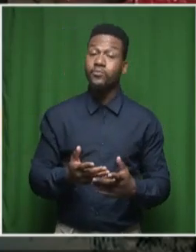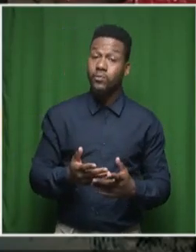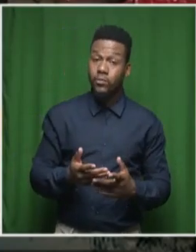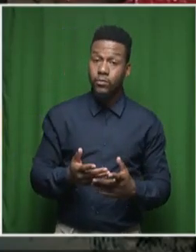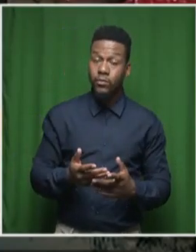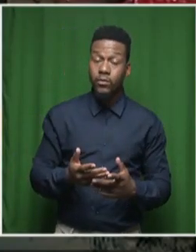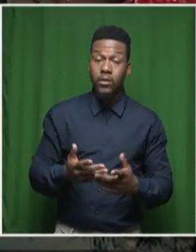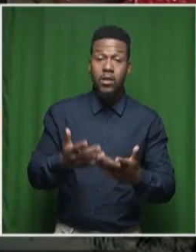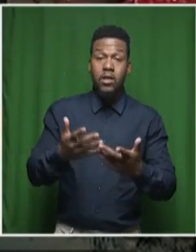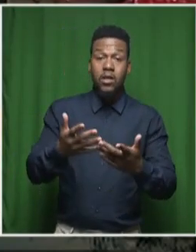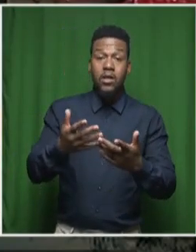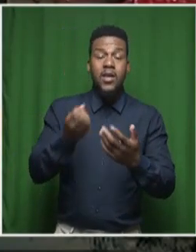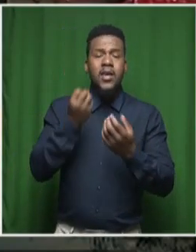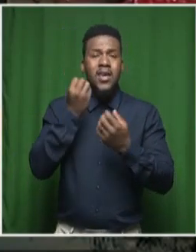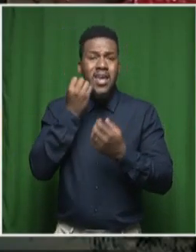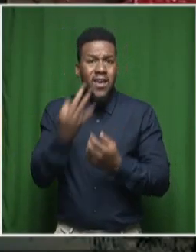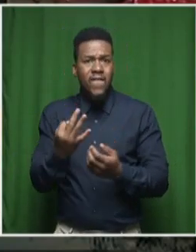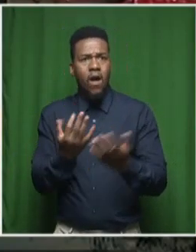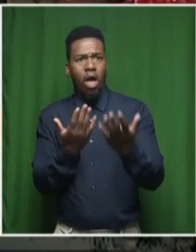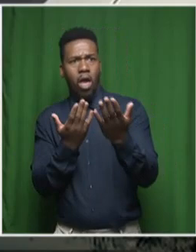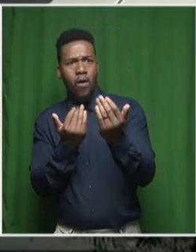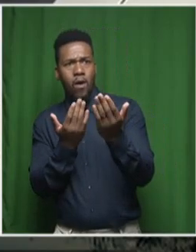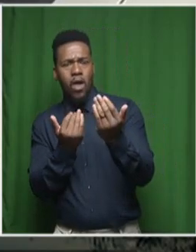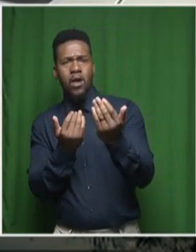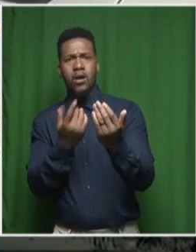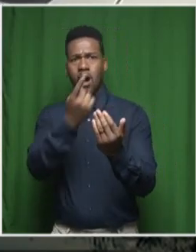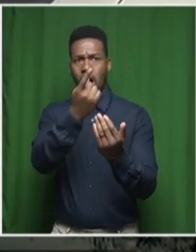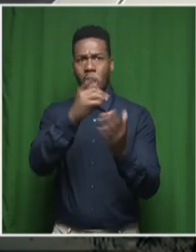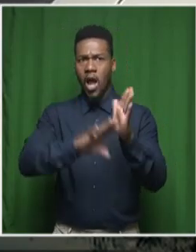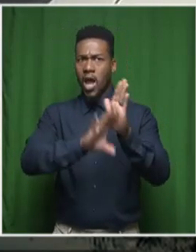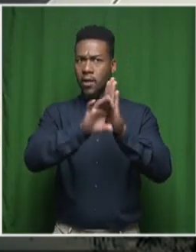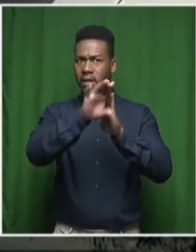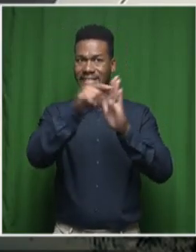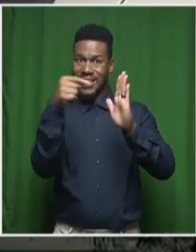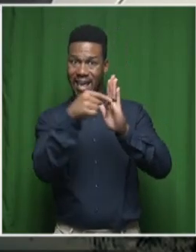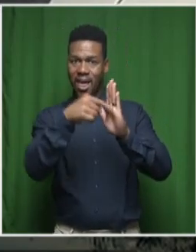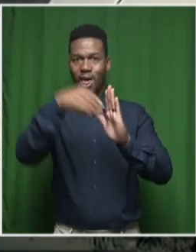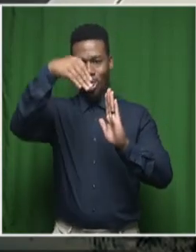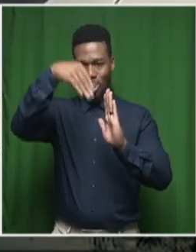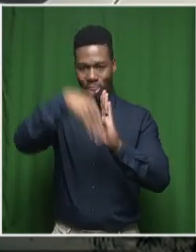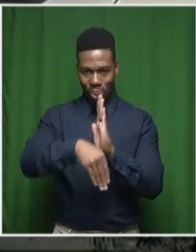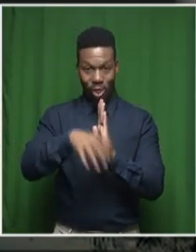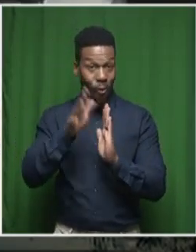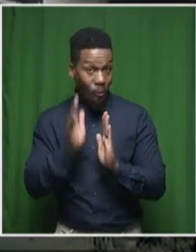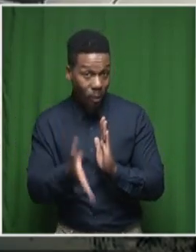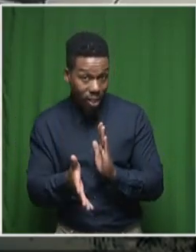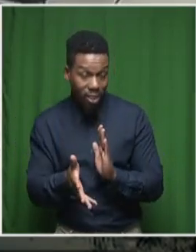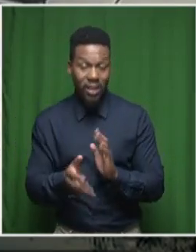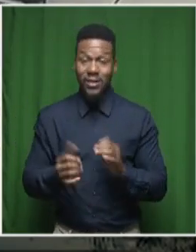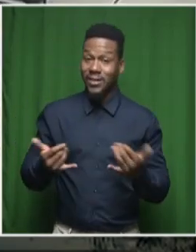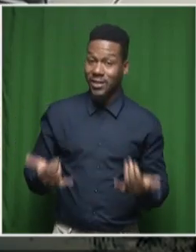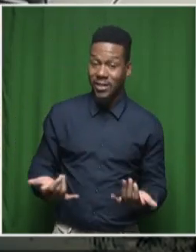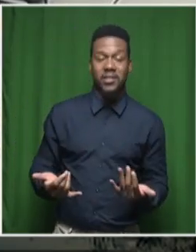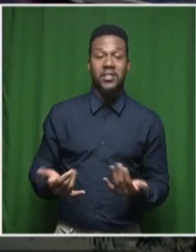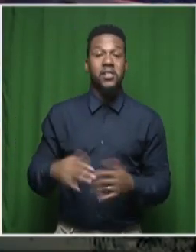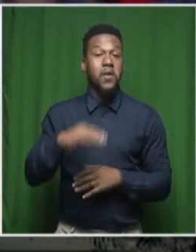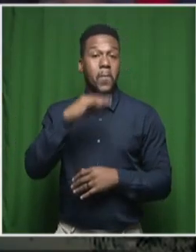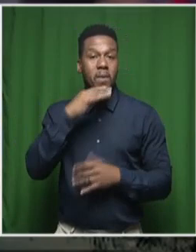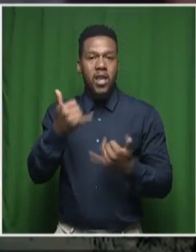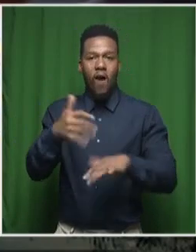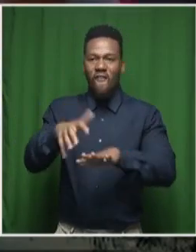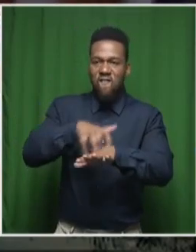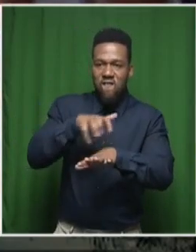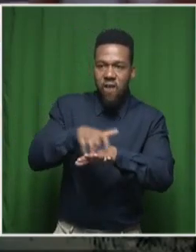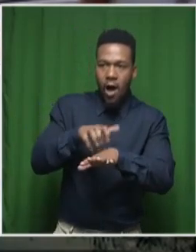an anticipated expectation that inflation will decline, what it therefore means for farmers is that they would not price